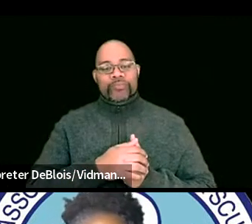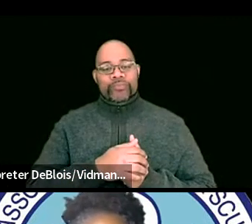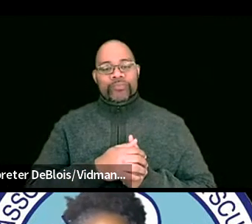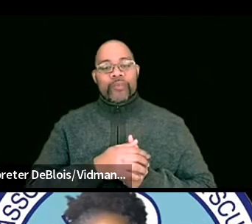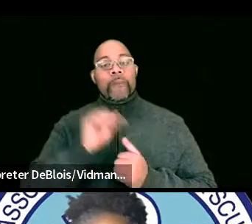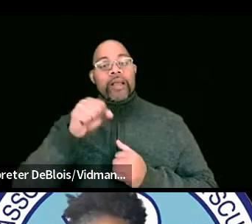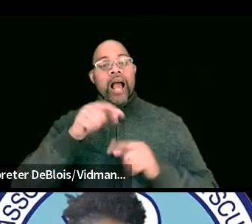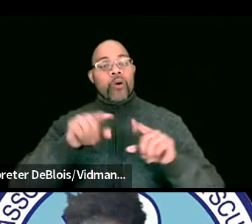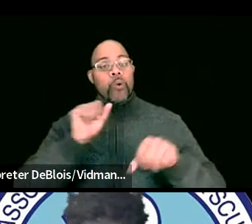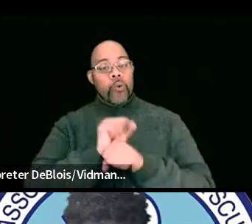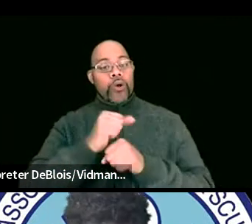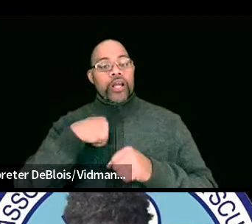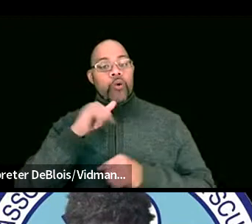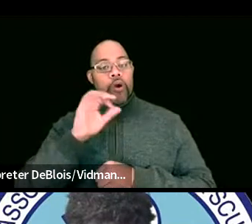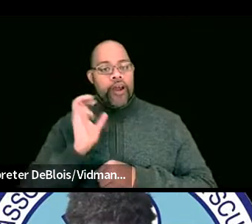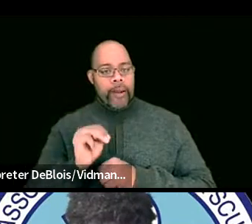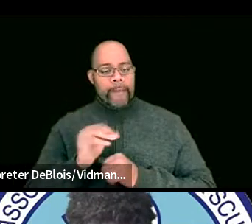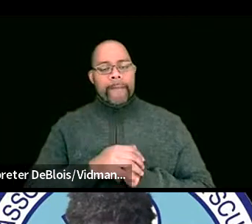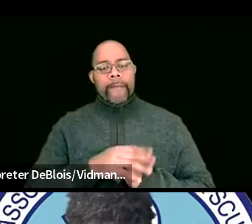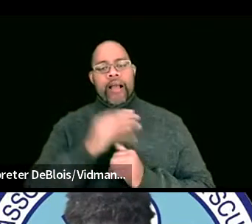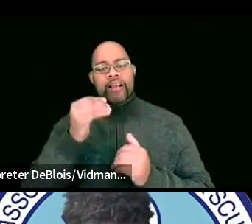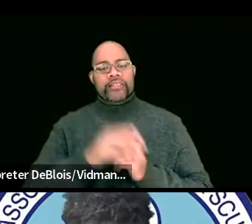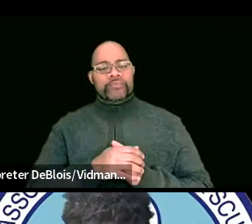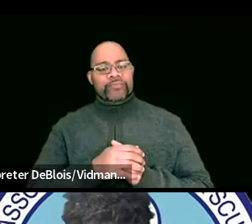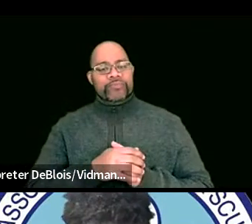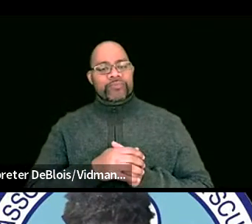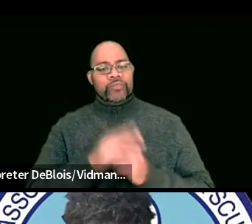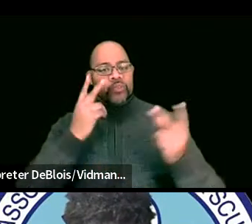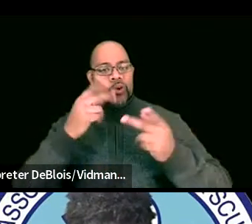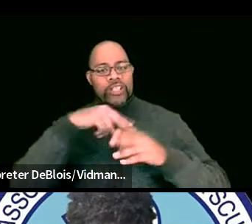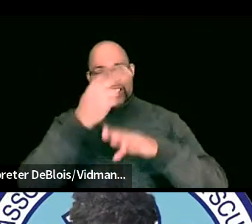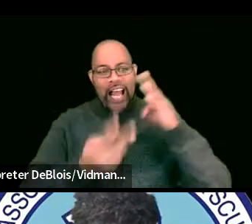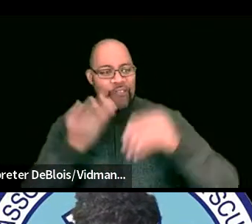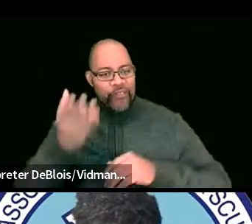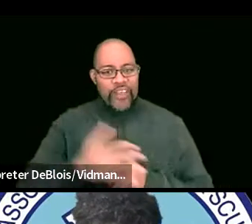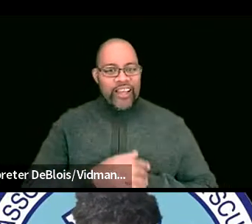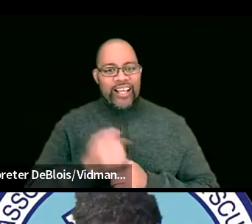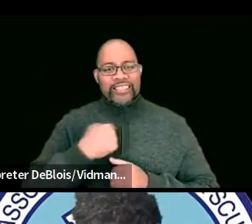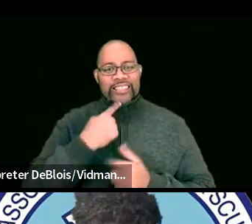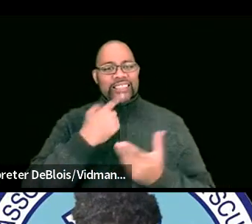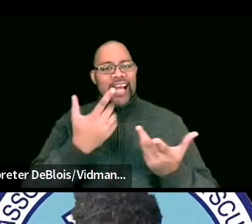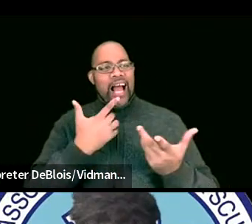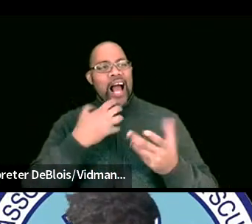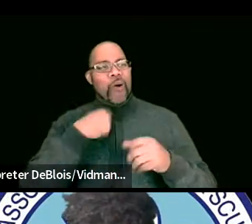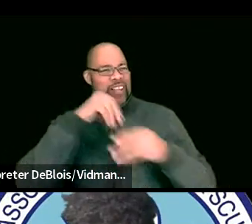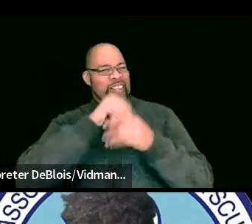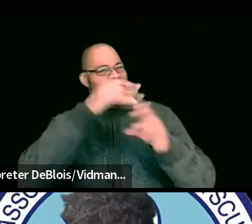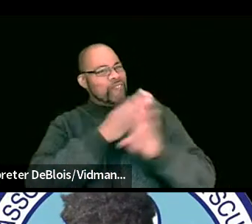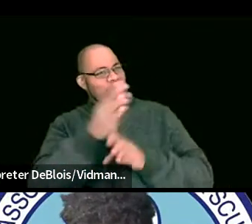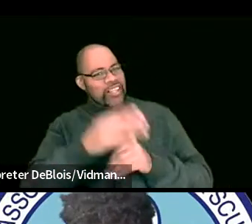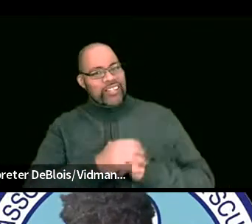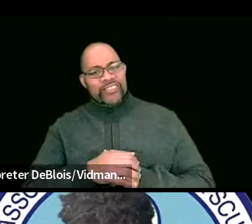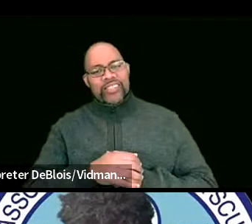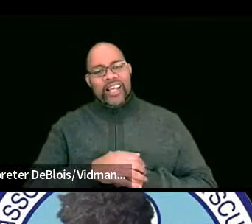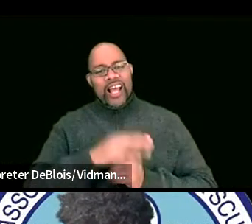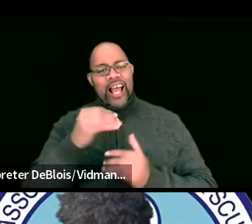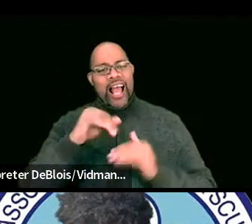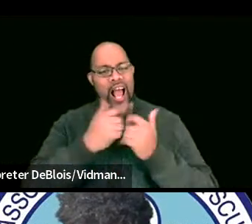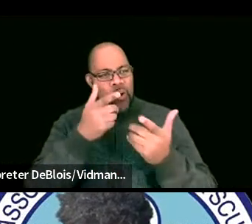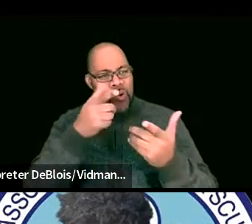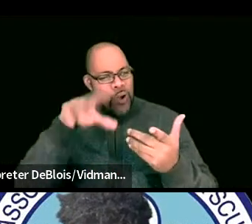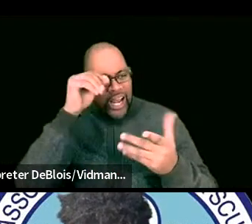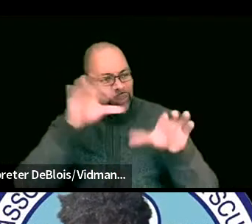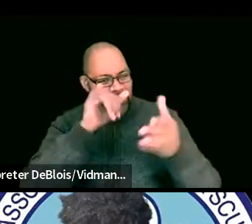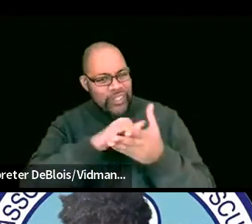But yeah, I was working at the aquarium and, I saw all the divers in there and I was like, I'm getting into this field and like, how do you guys